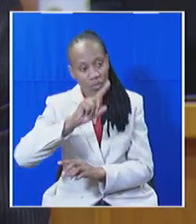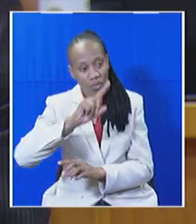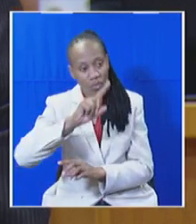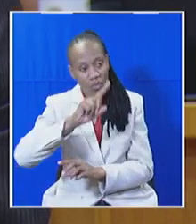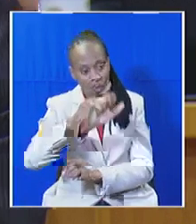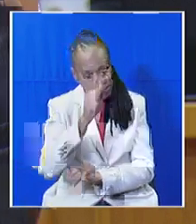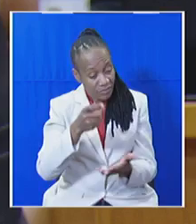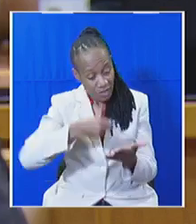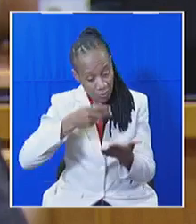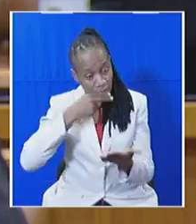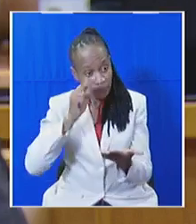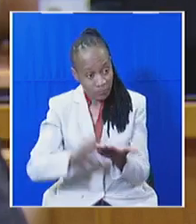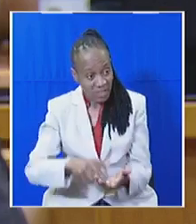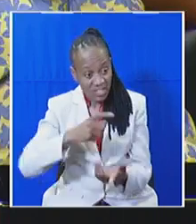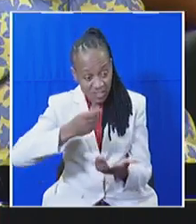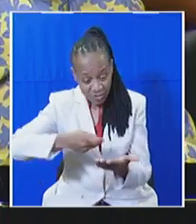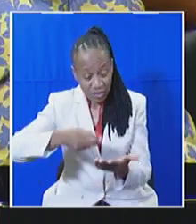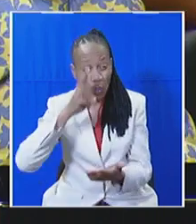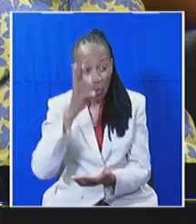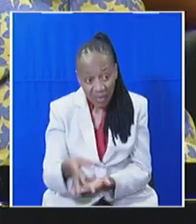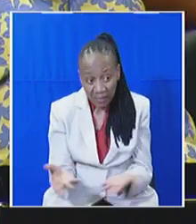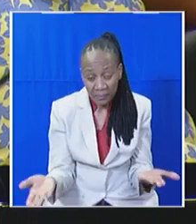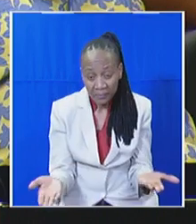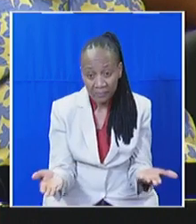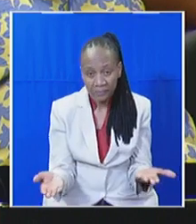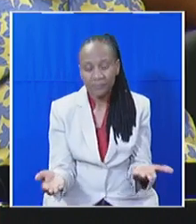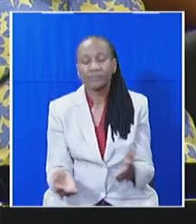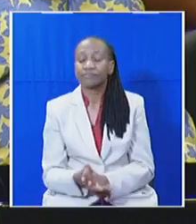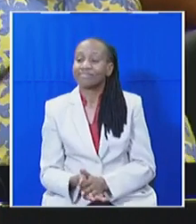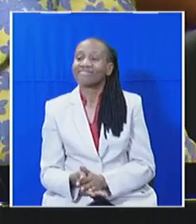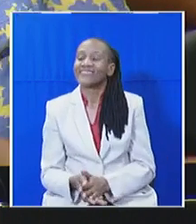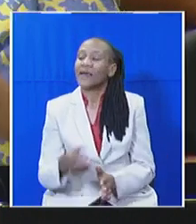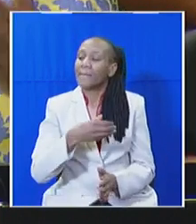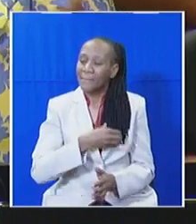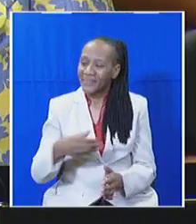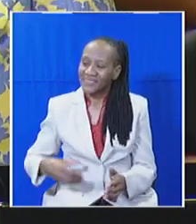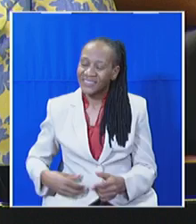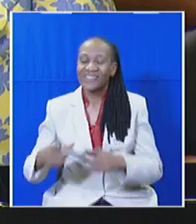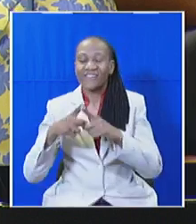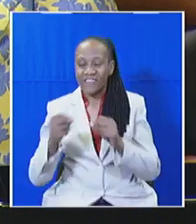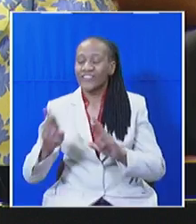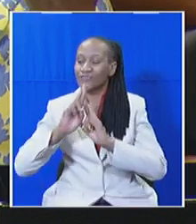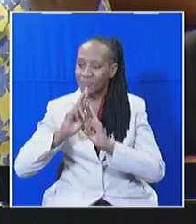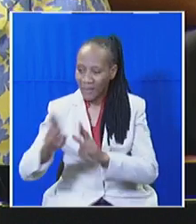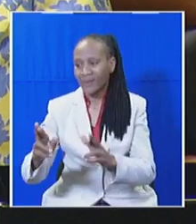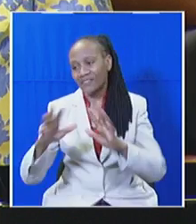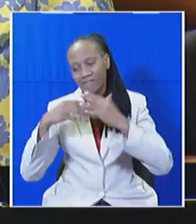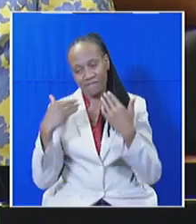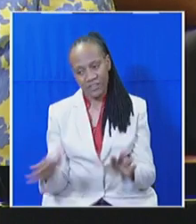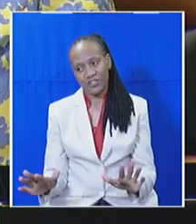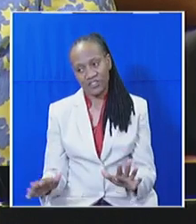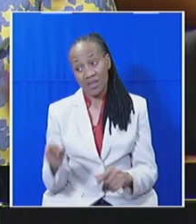sign? On a point of order. The Honorable President has answered, maybe not to